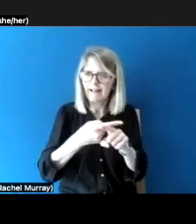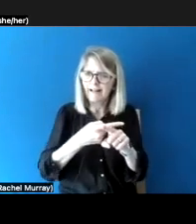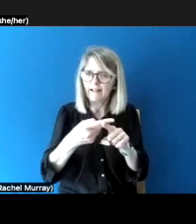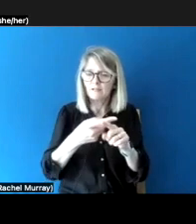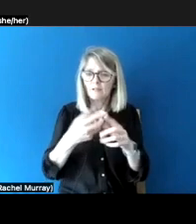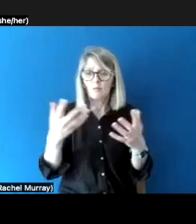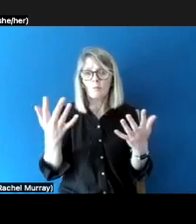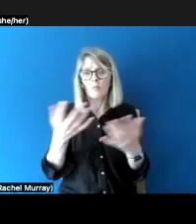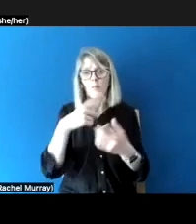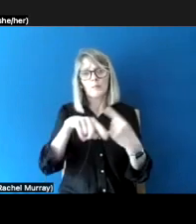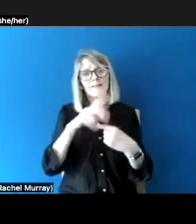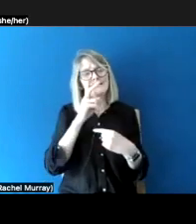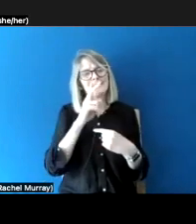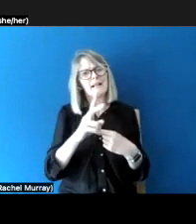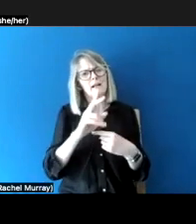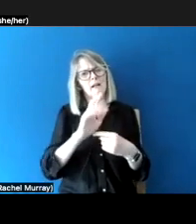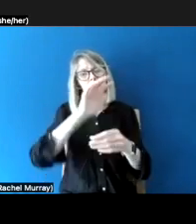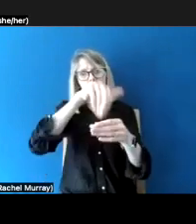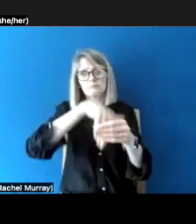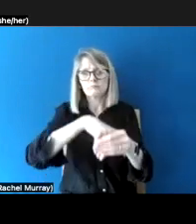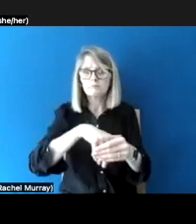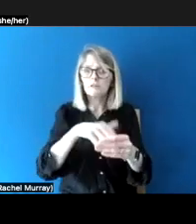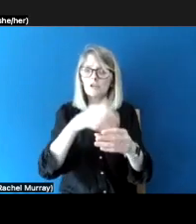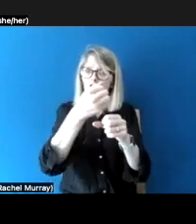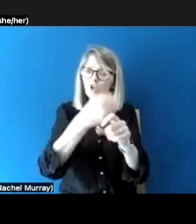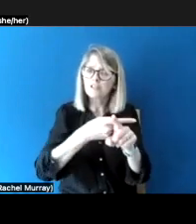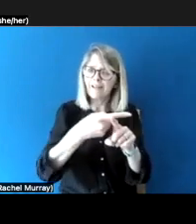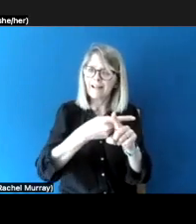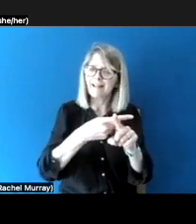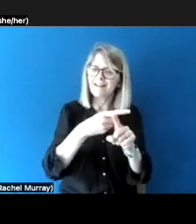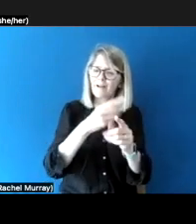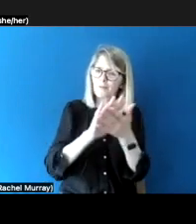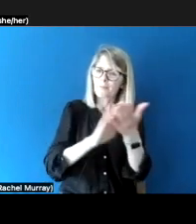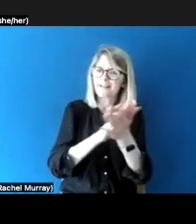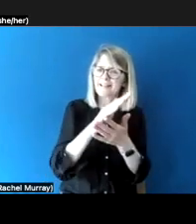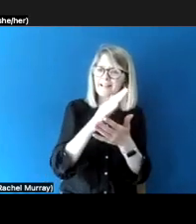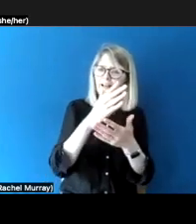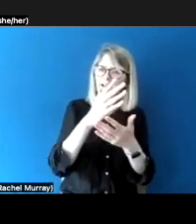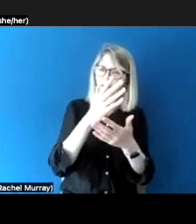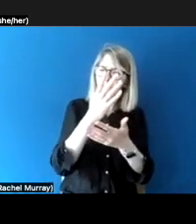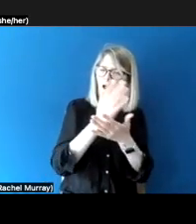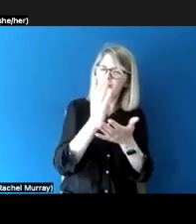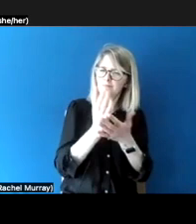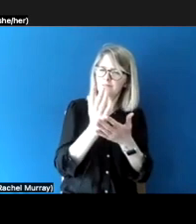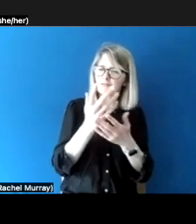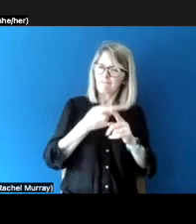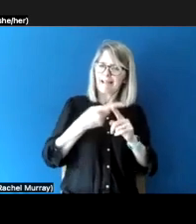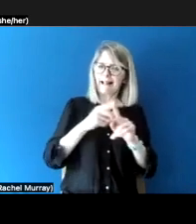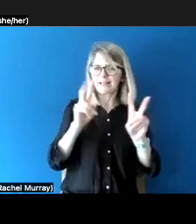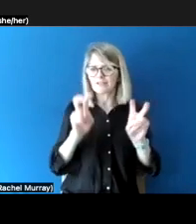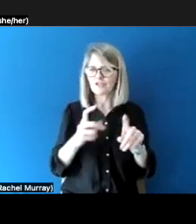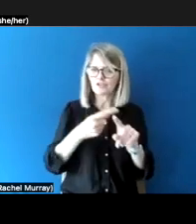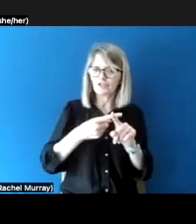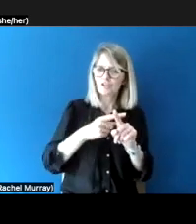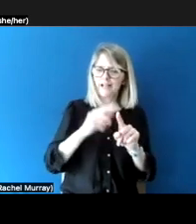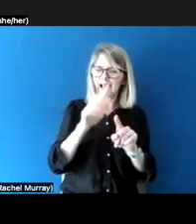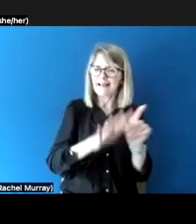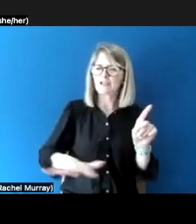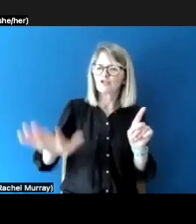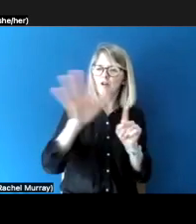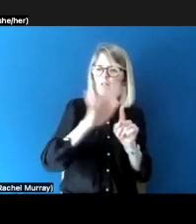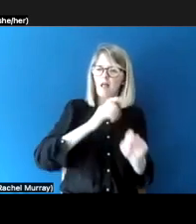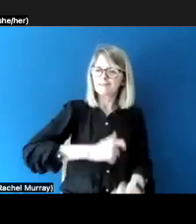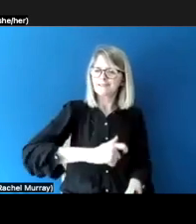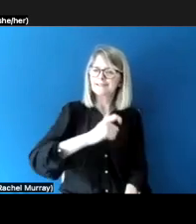being part of Church of England is part of being English, being part of the national identity. And also, of